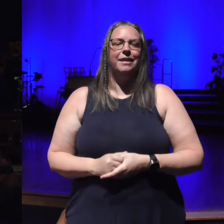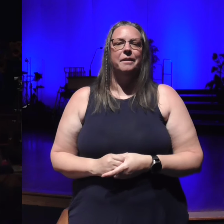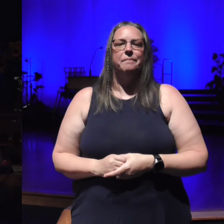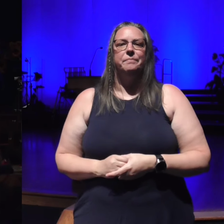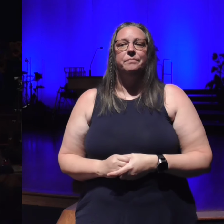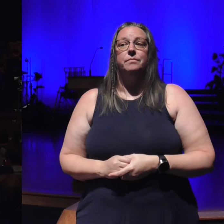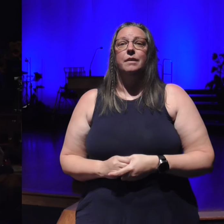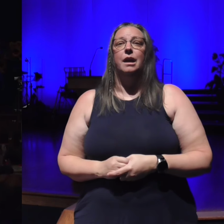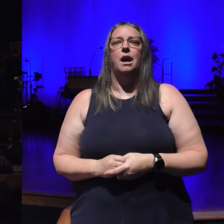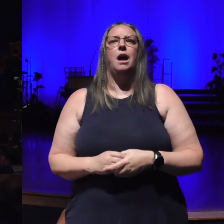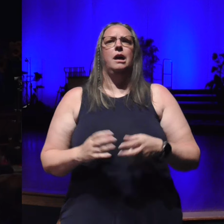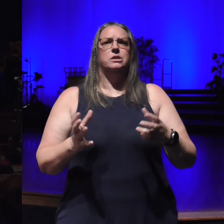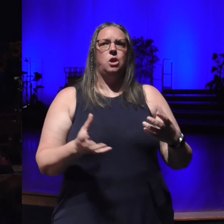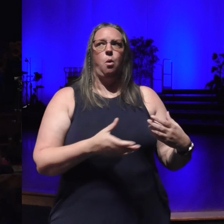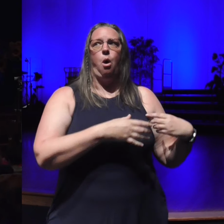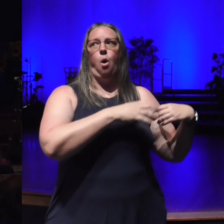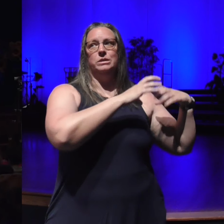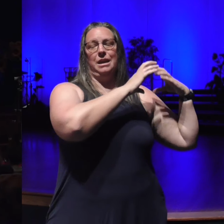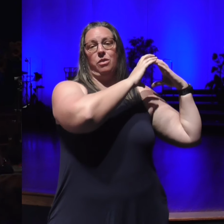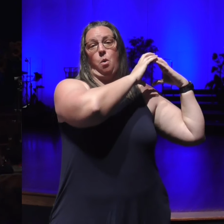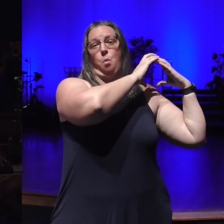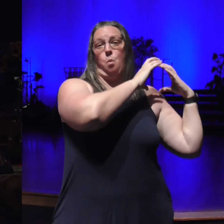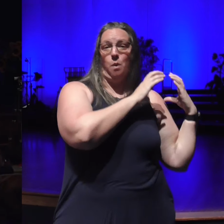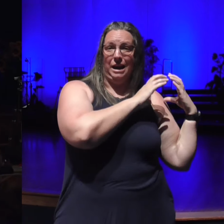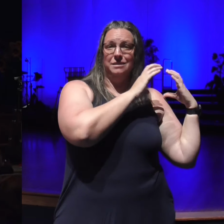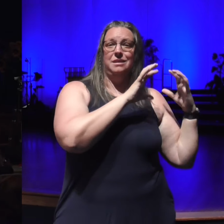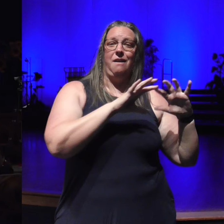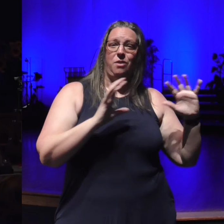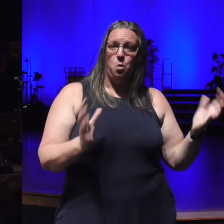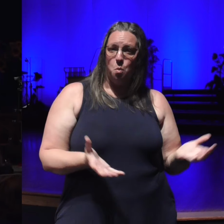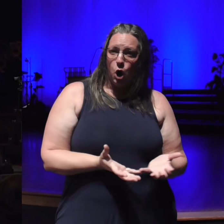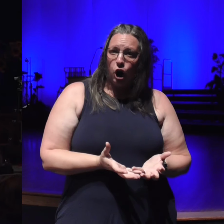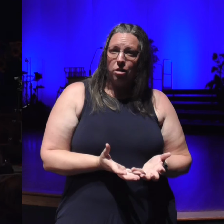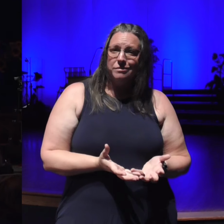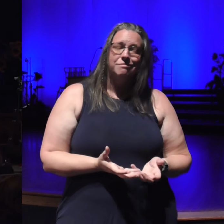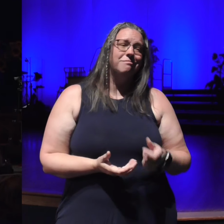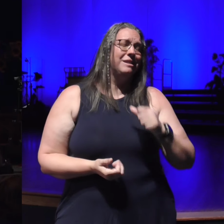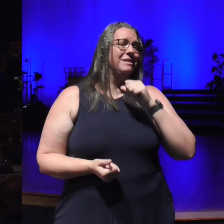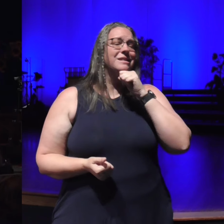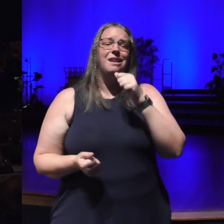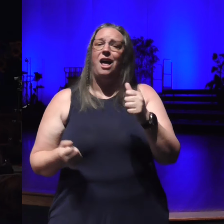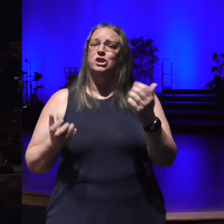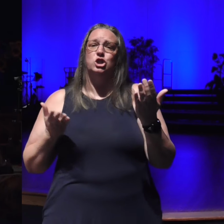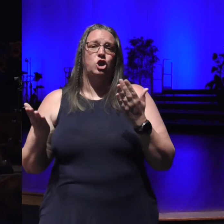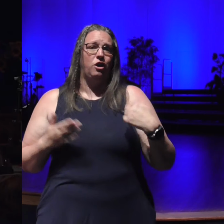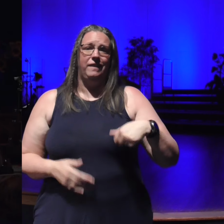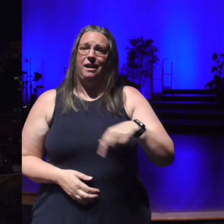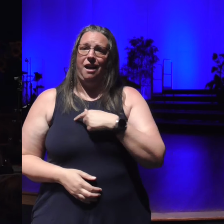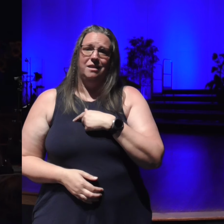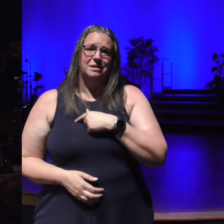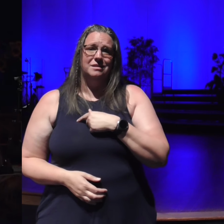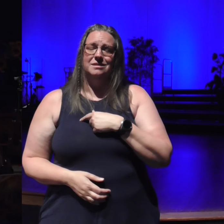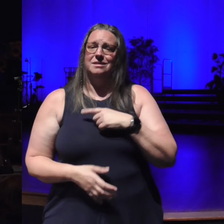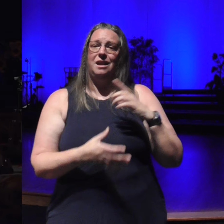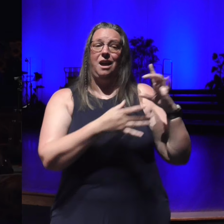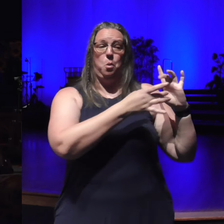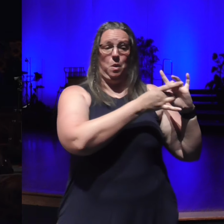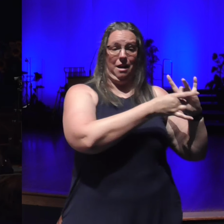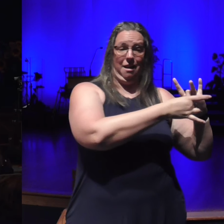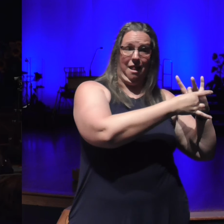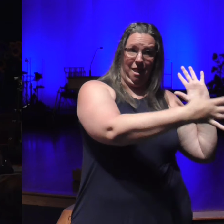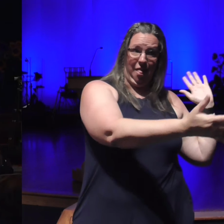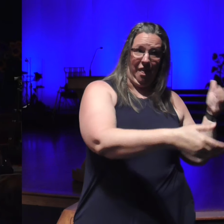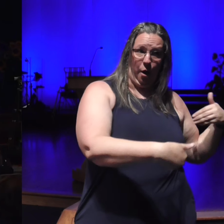Holding the weight of the world isn't serving any of us. When we let it go, things can begin to